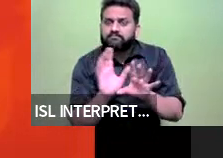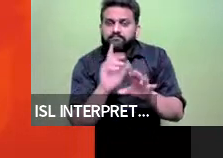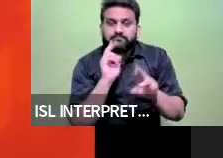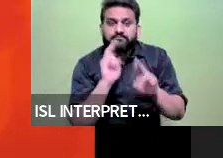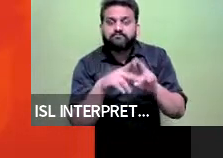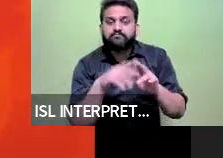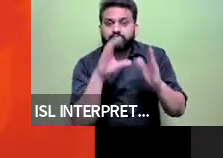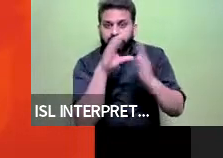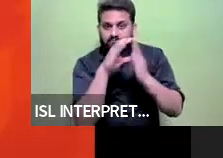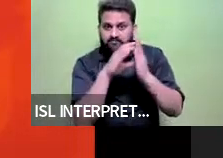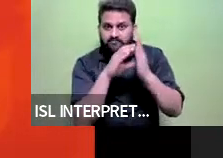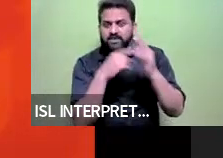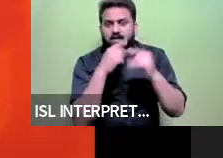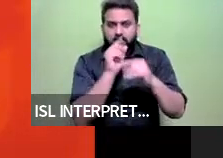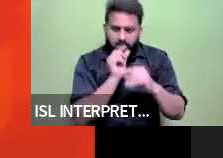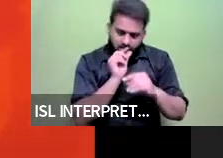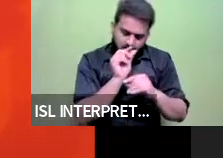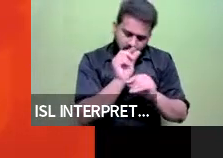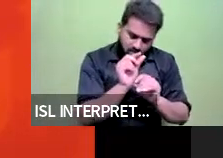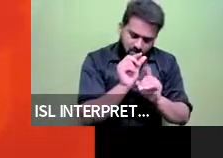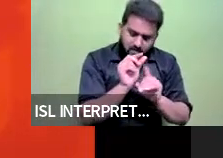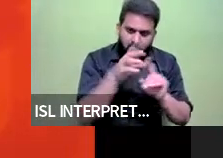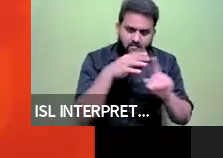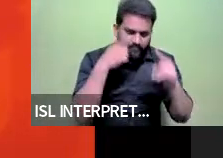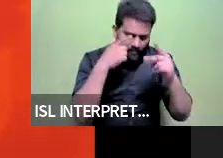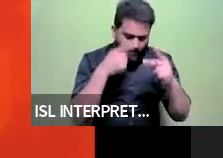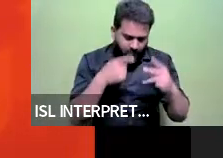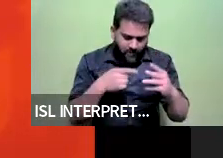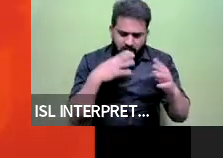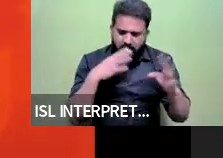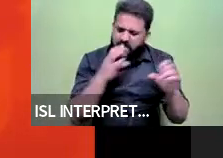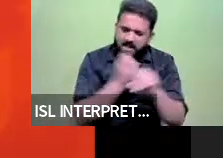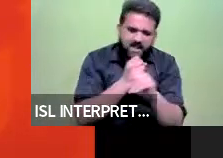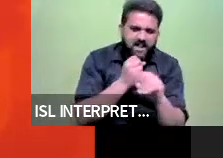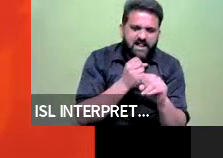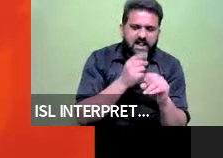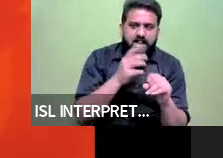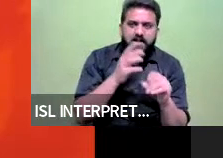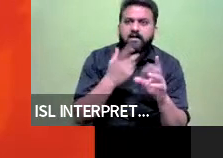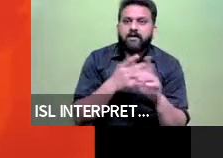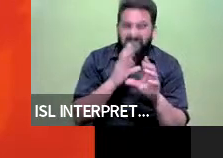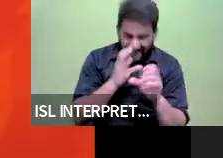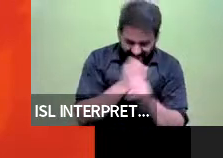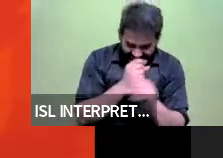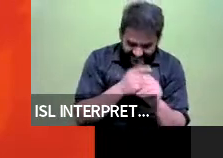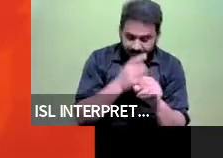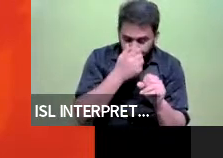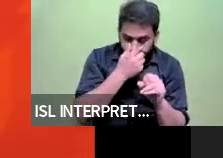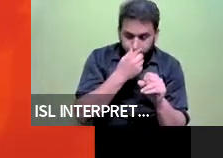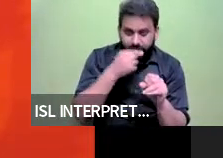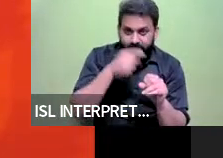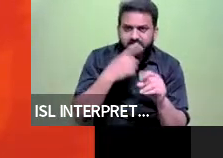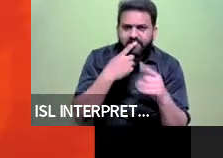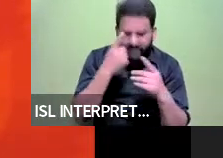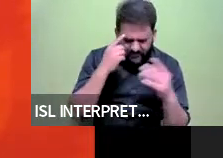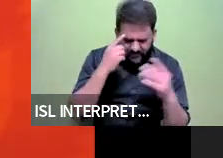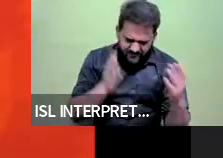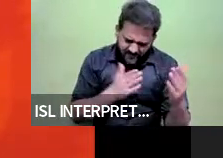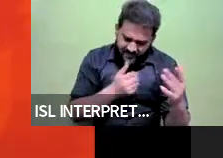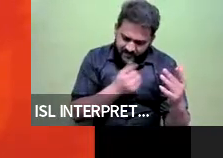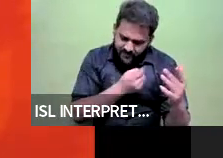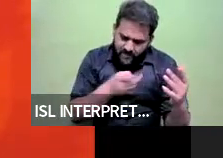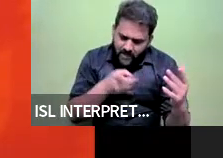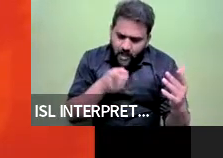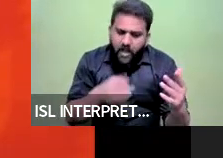paraphrase, then you might miss the good point. So it's better for you to quote from the case and give the page number of